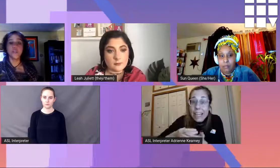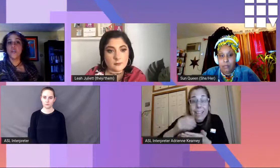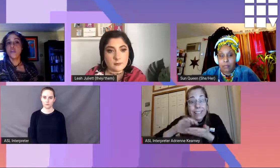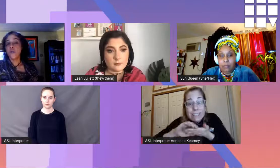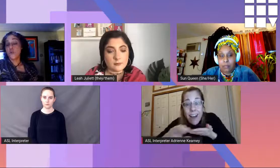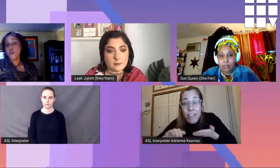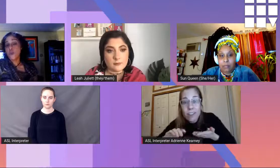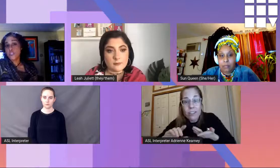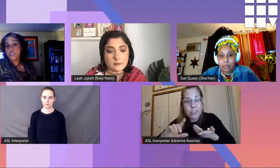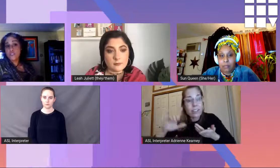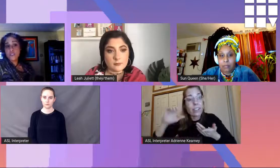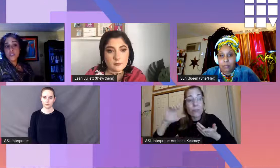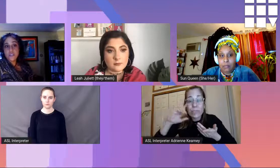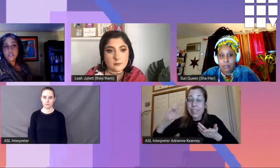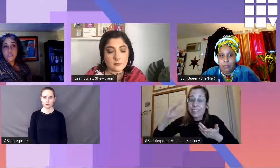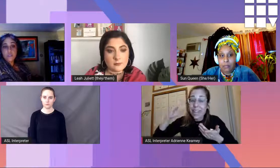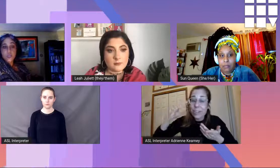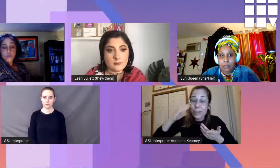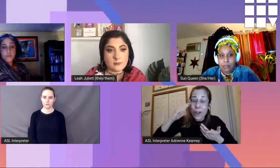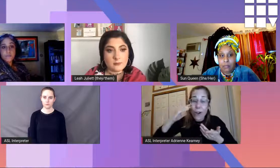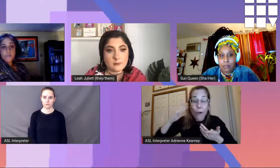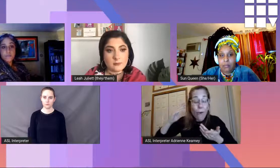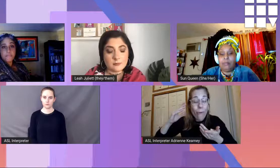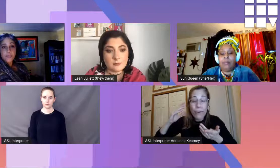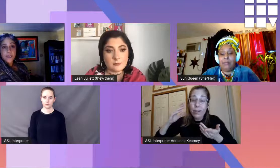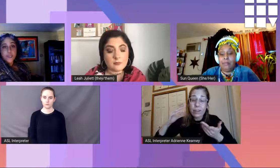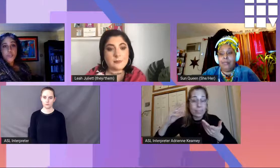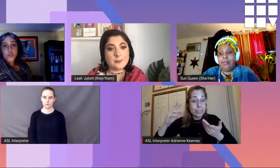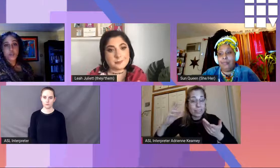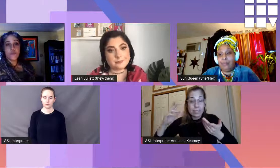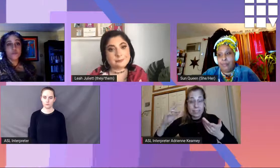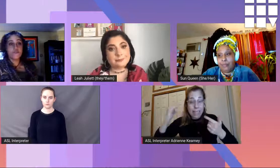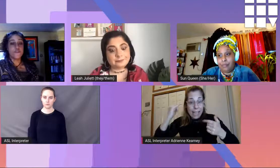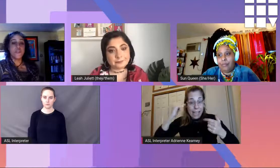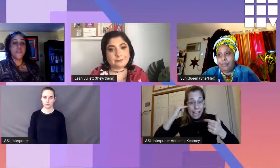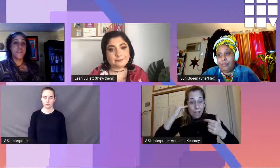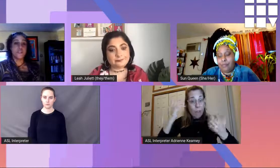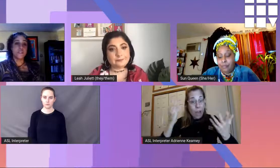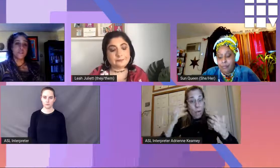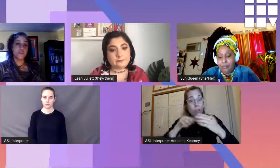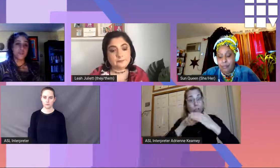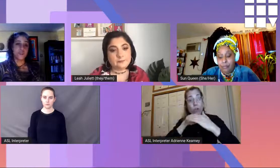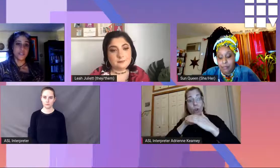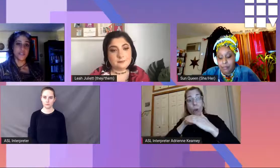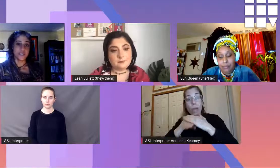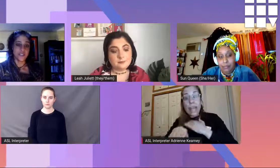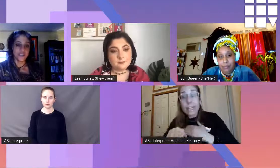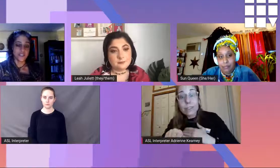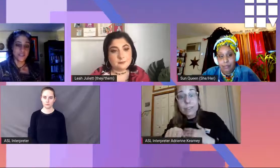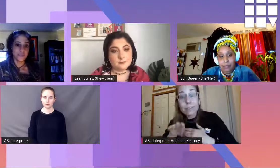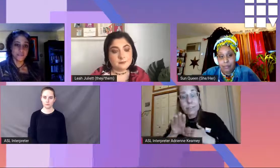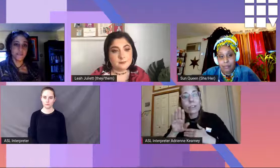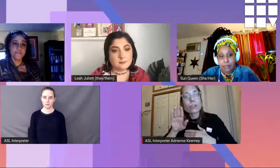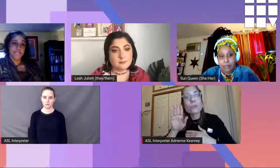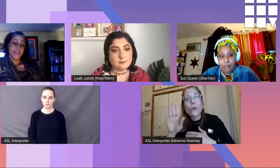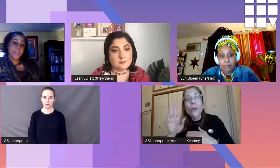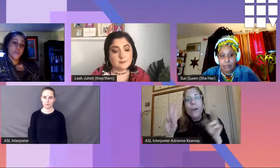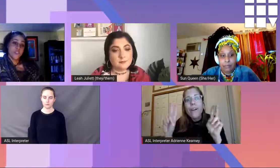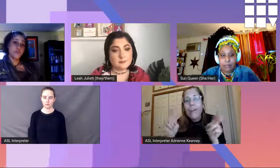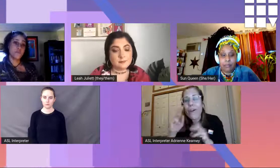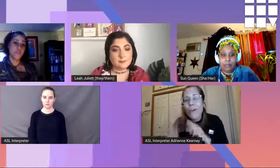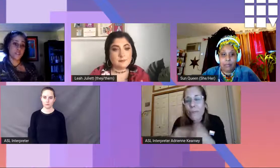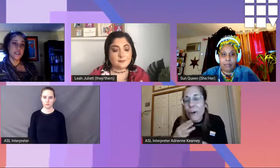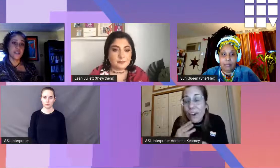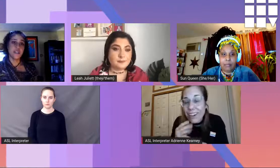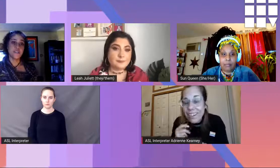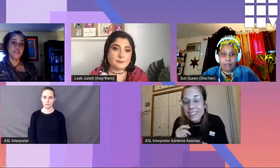your world. You wear great shirts that say, listen to Black women. You have wonderful memes that talk about listening to us. I know